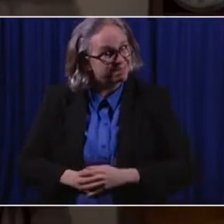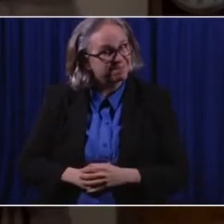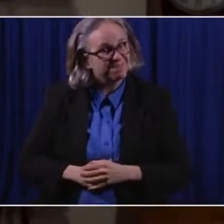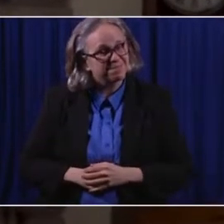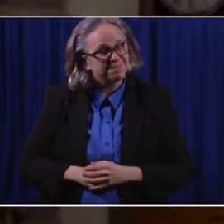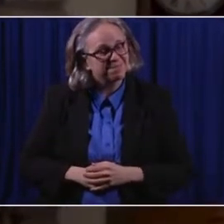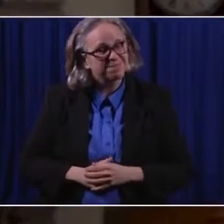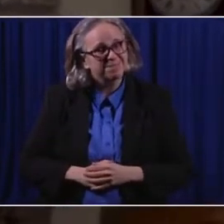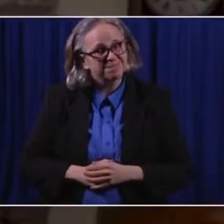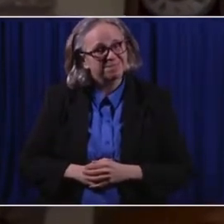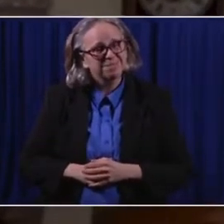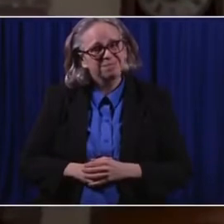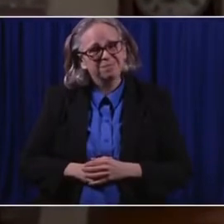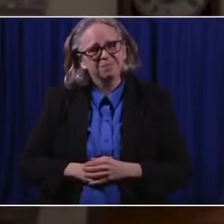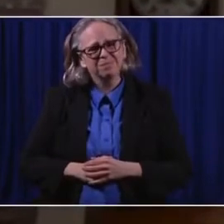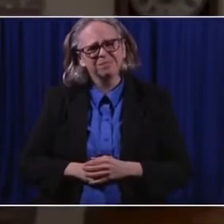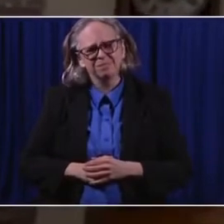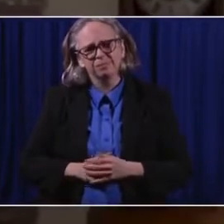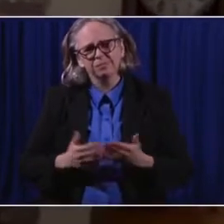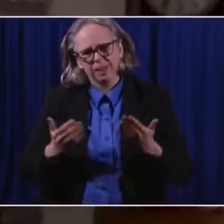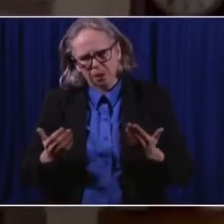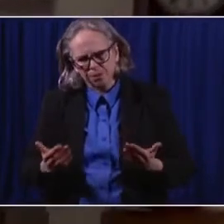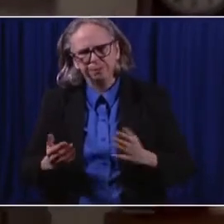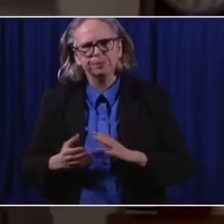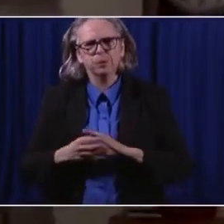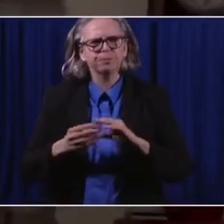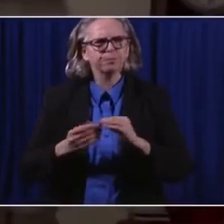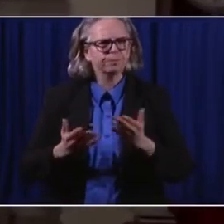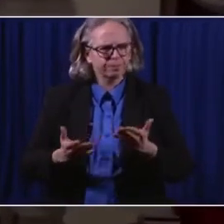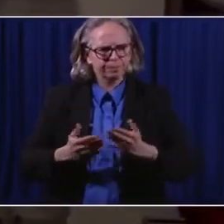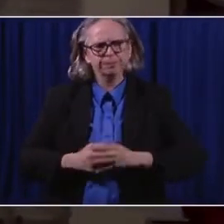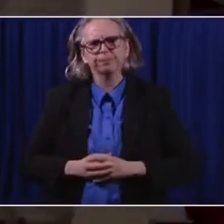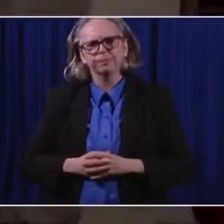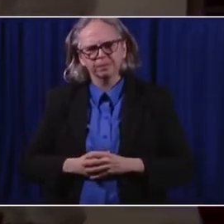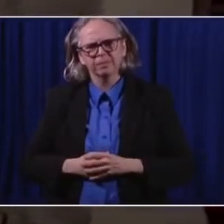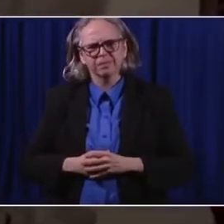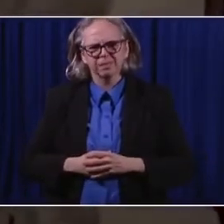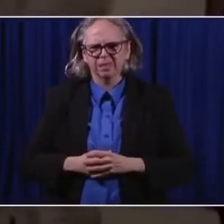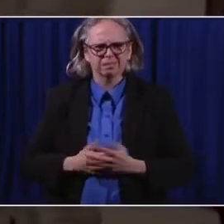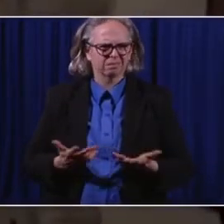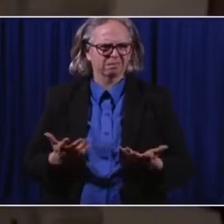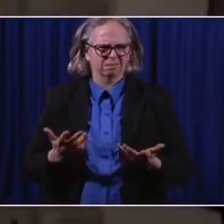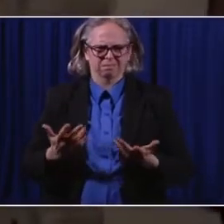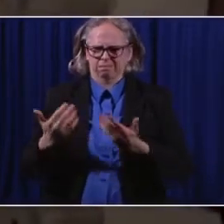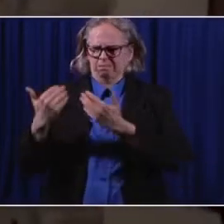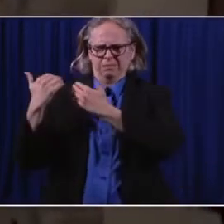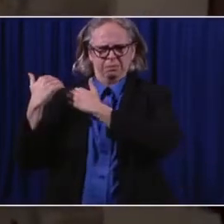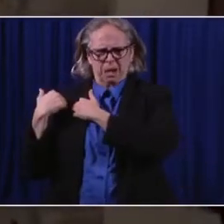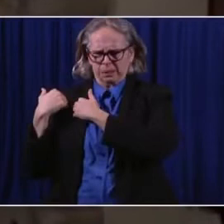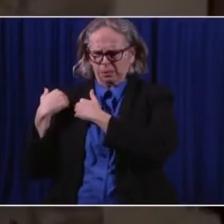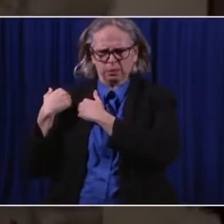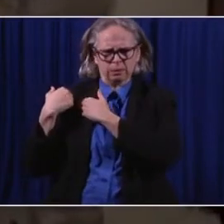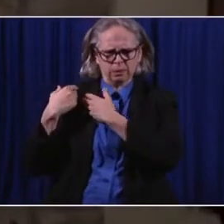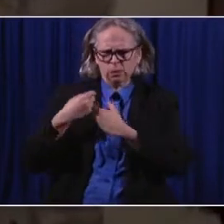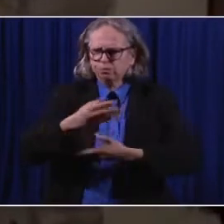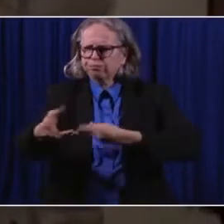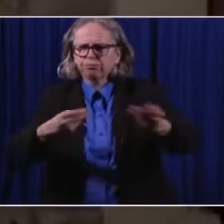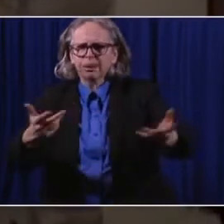So who's doing the vaccinations? First of all, let's start with our pharmacy partners,